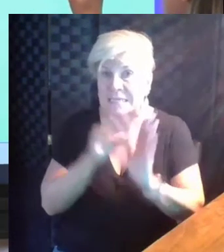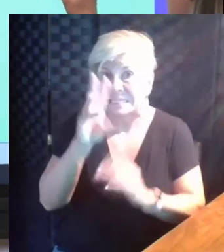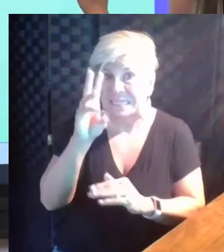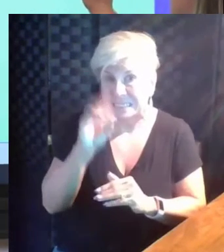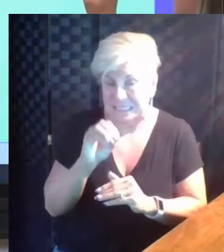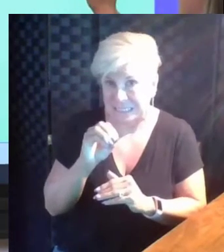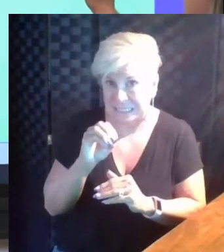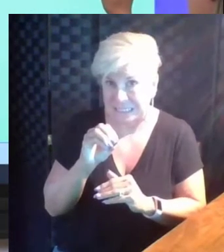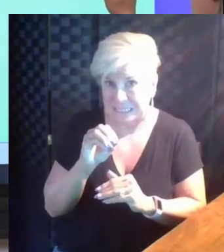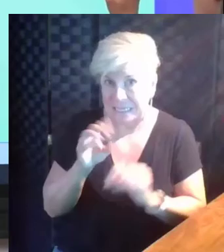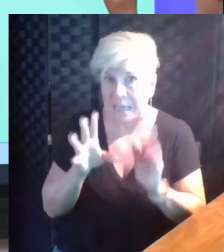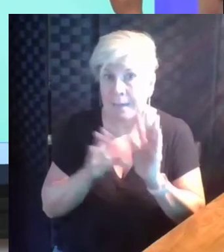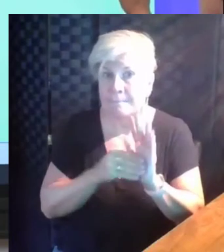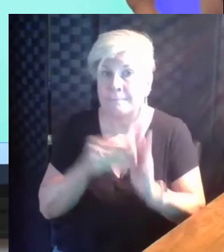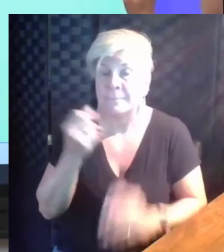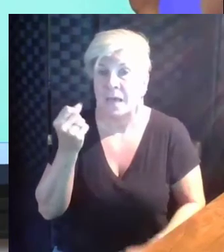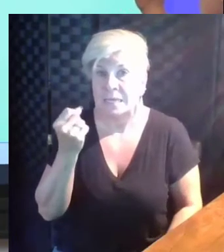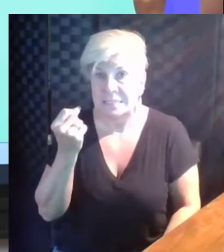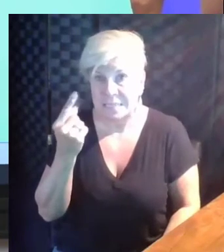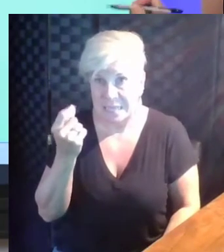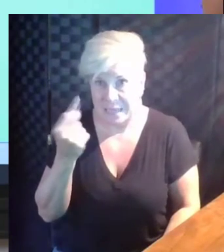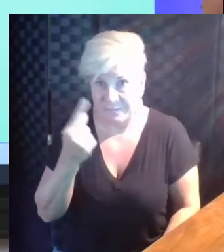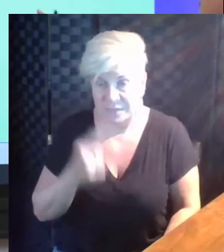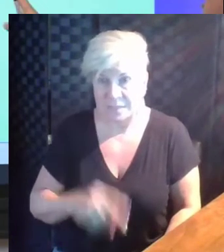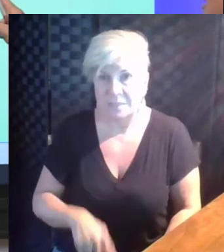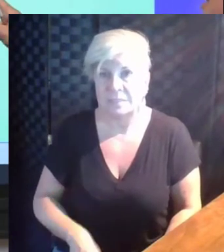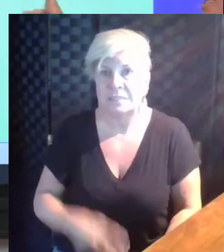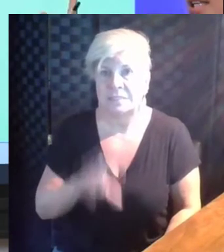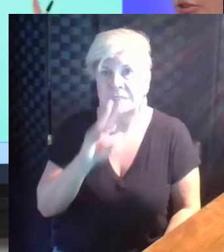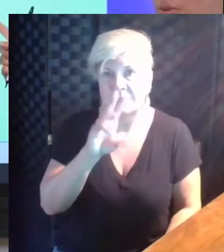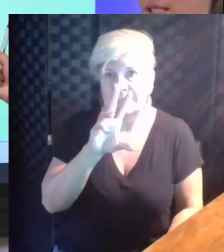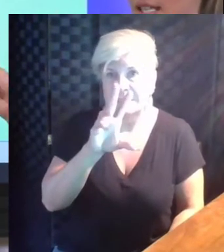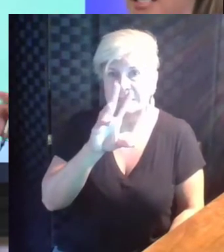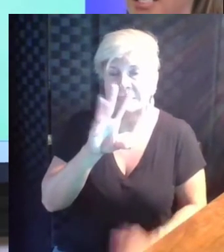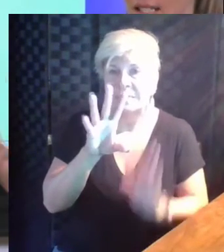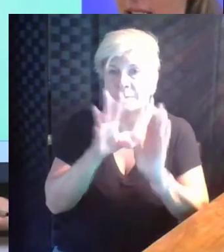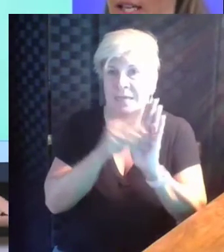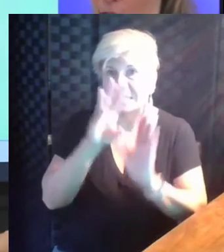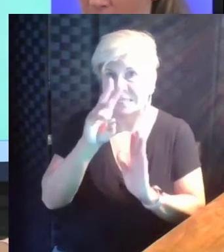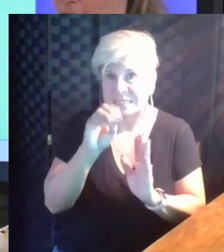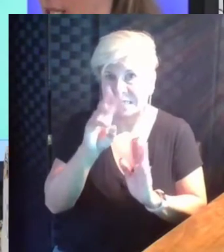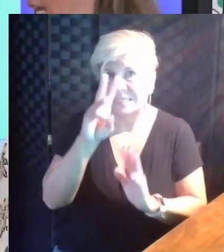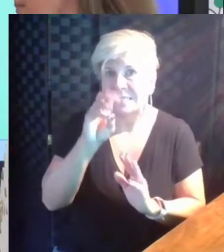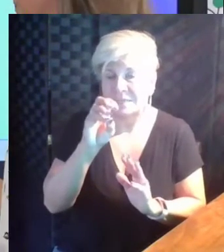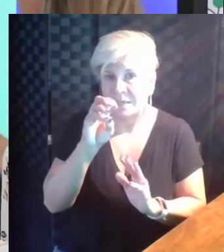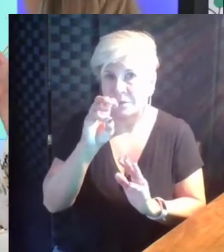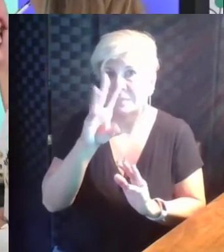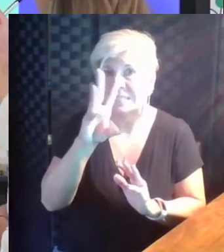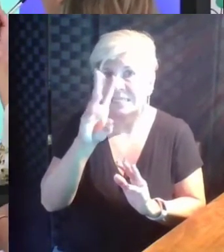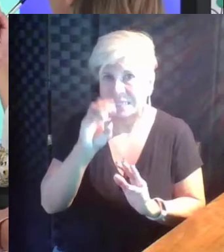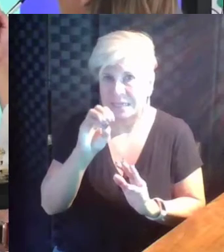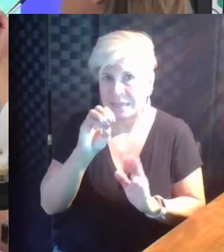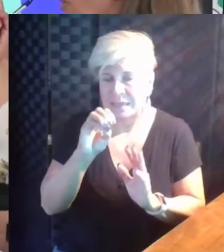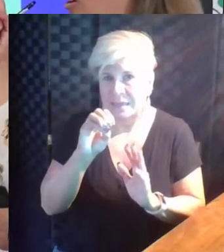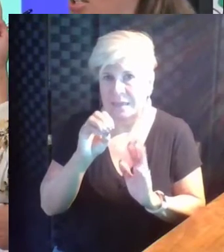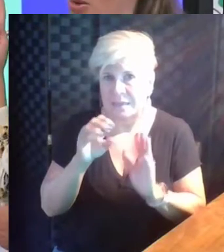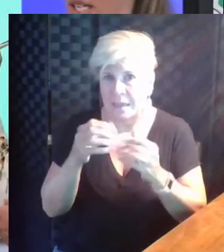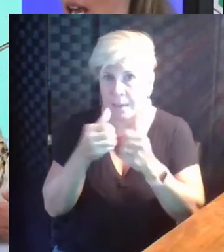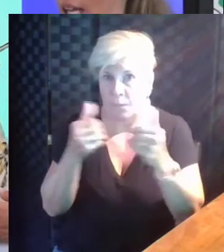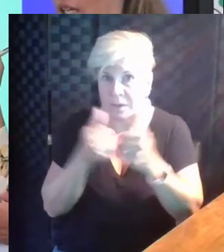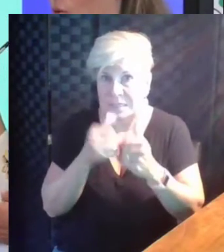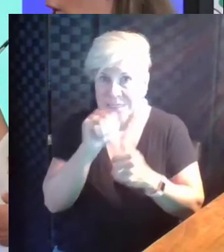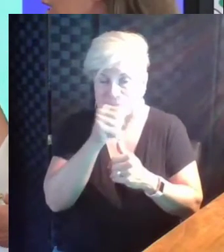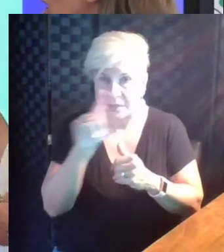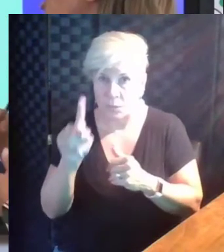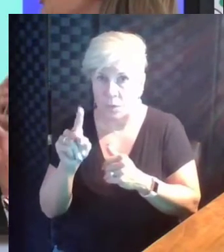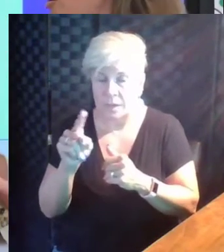plus 60 plus 11. Let's see. 600 plus 60 is 660. I can break this apart into